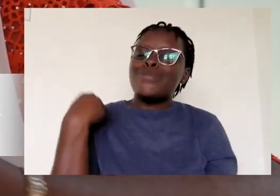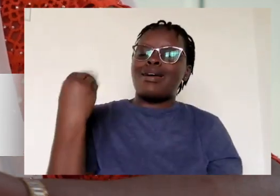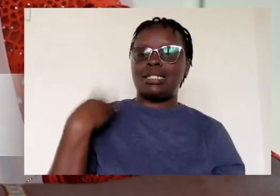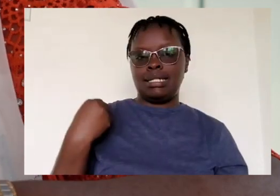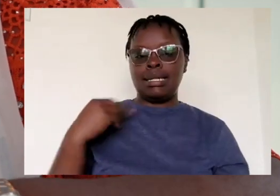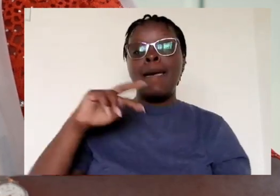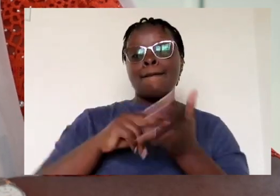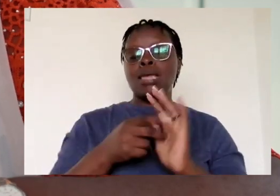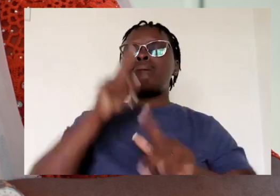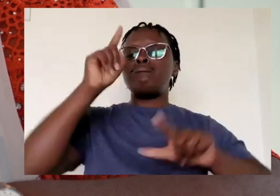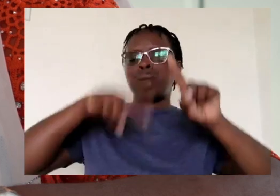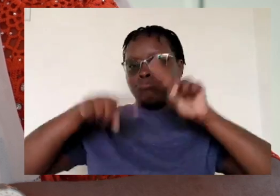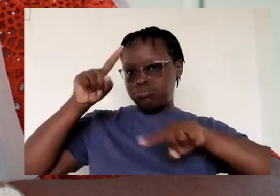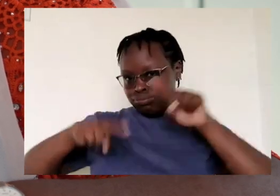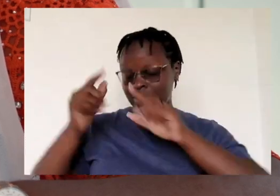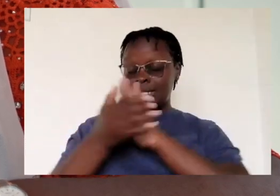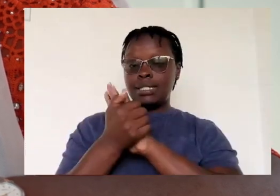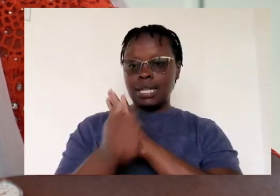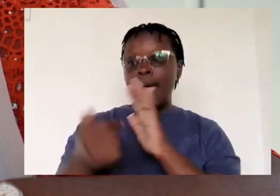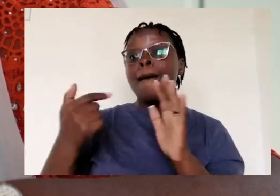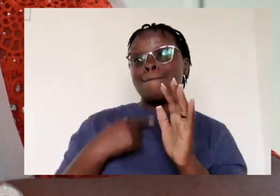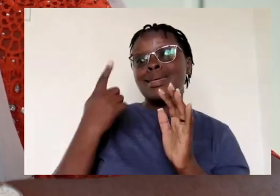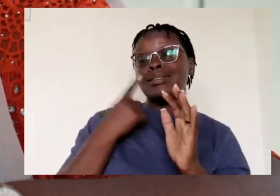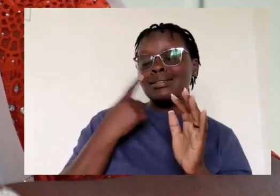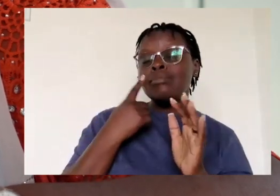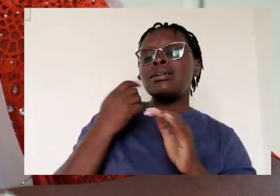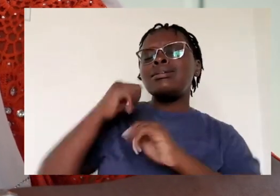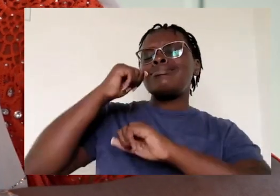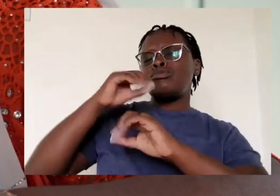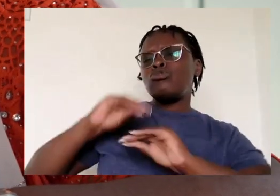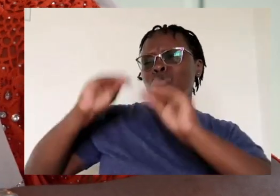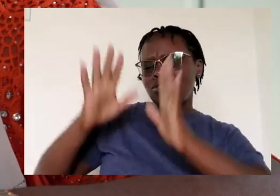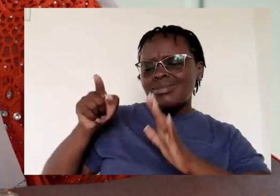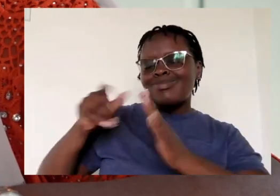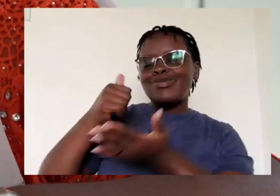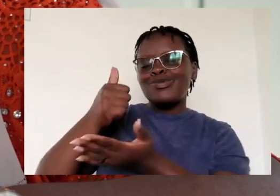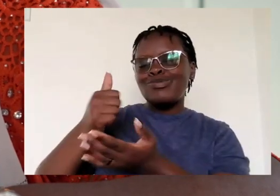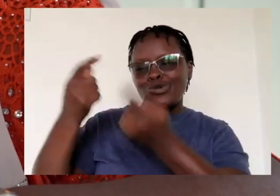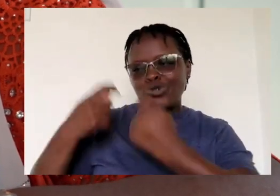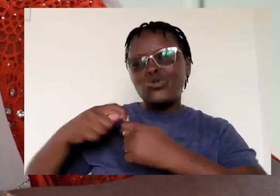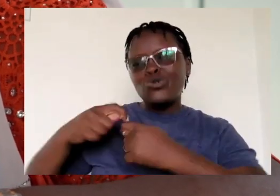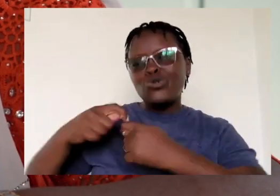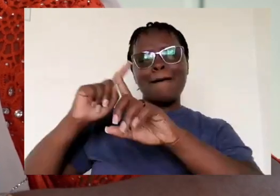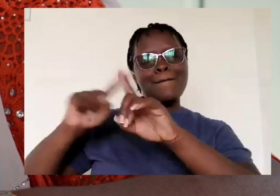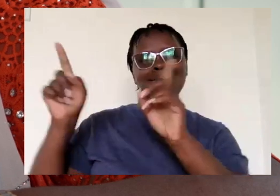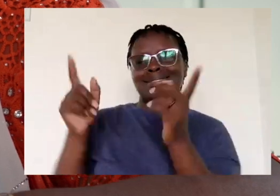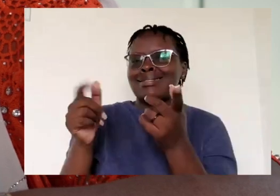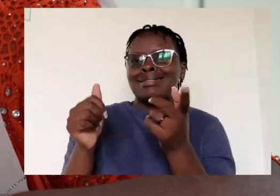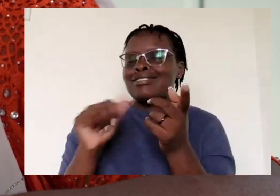skills and to be able. So yes, they vary, and I've seen that teachers are trying, but however, they